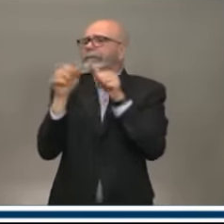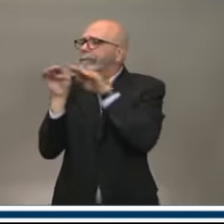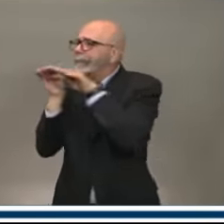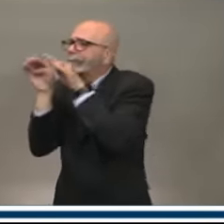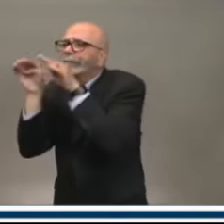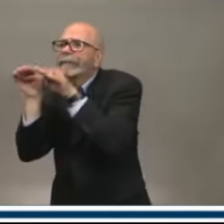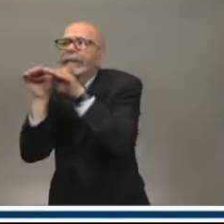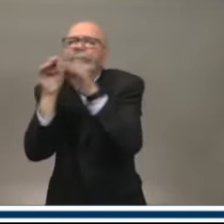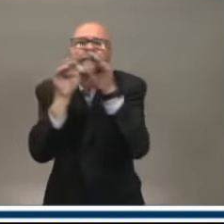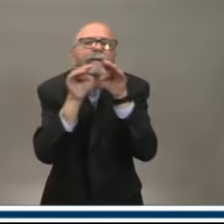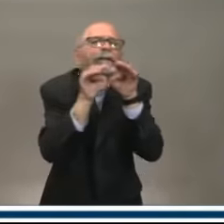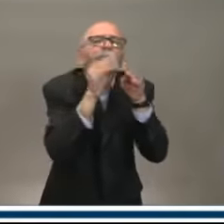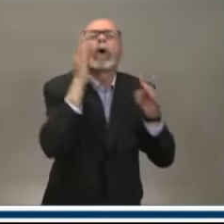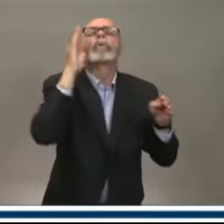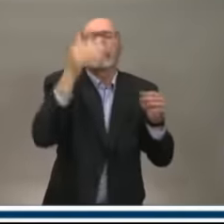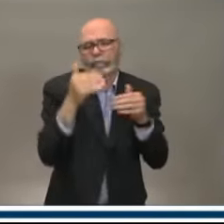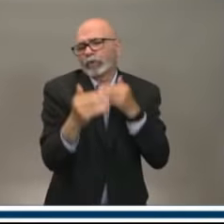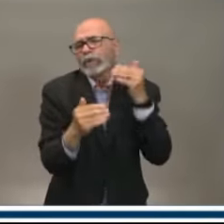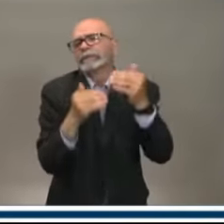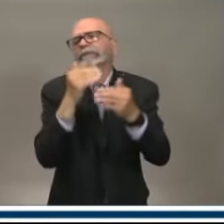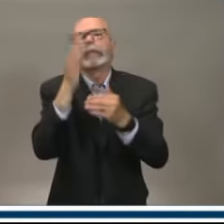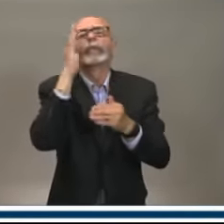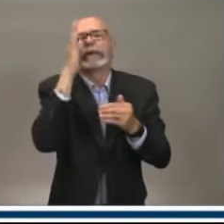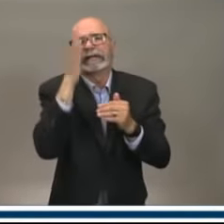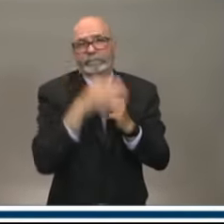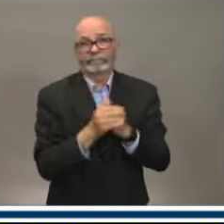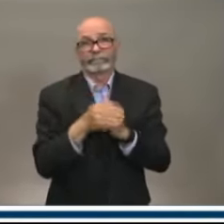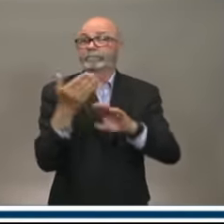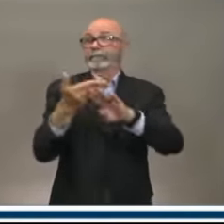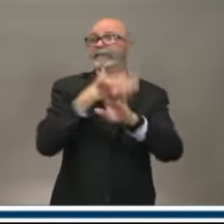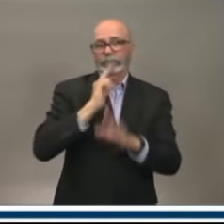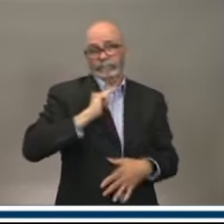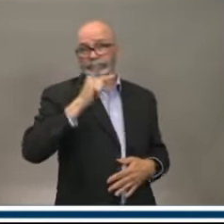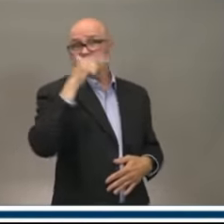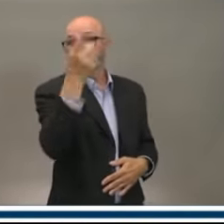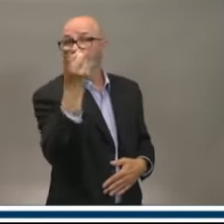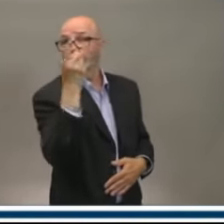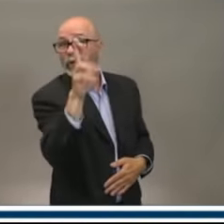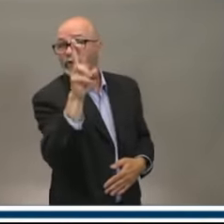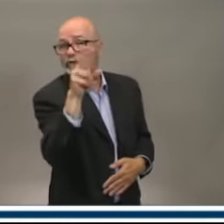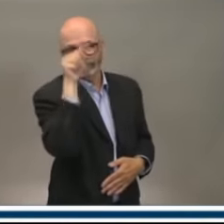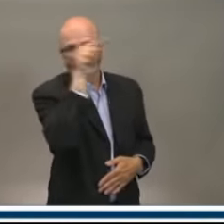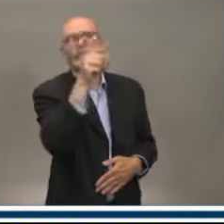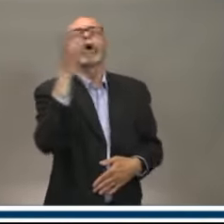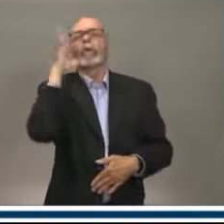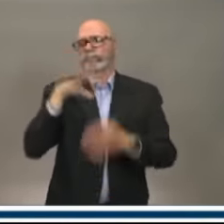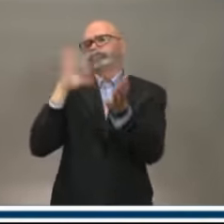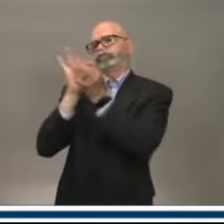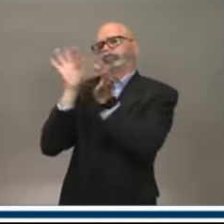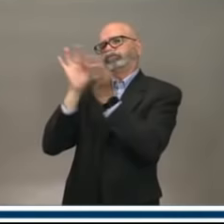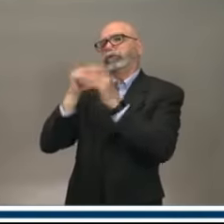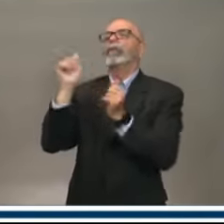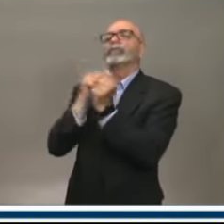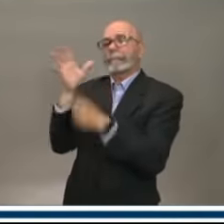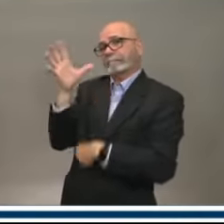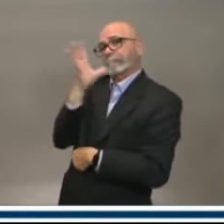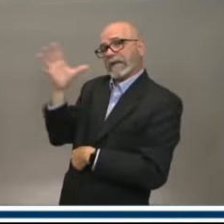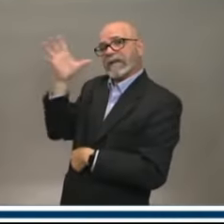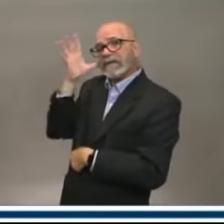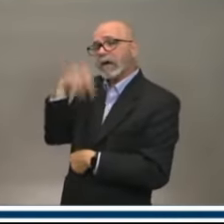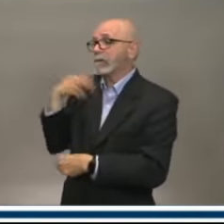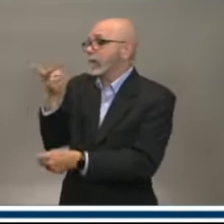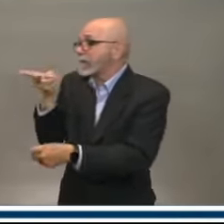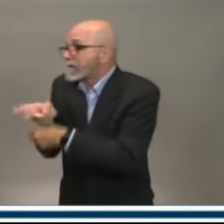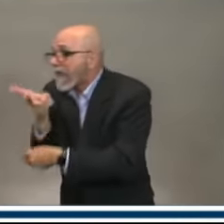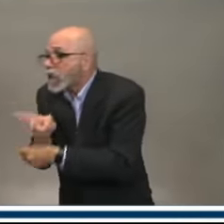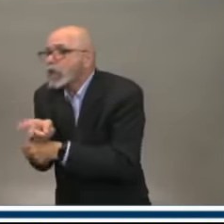it back to Dr. Strang, I want to let parents, caregivers, and teachers know your children will not be